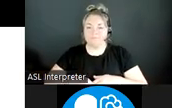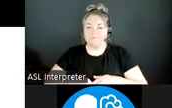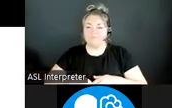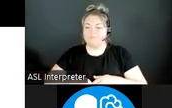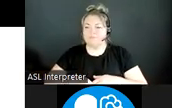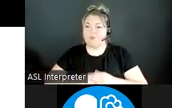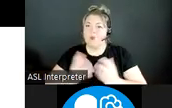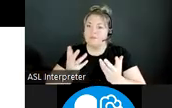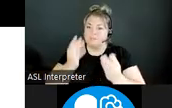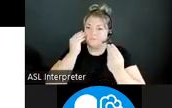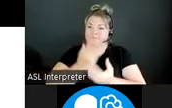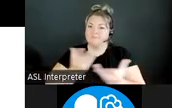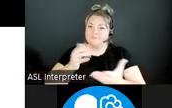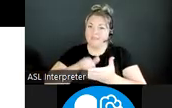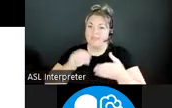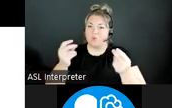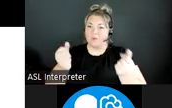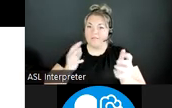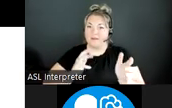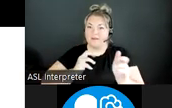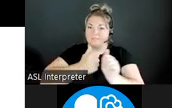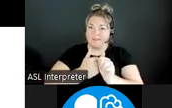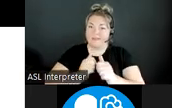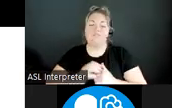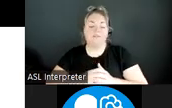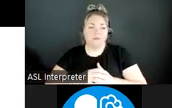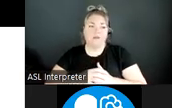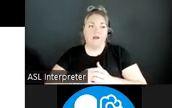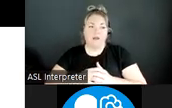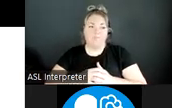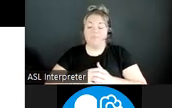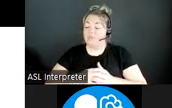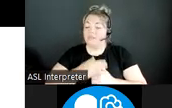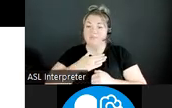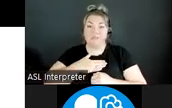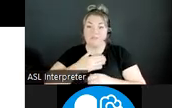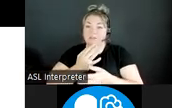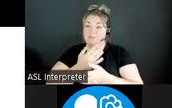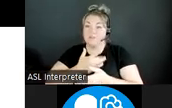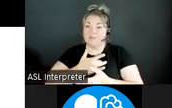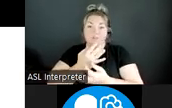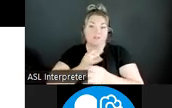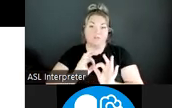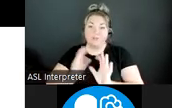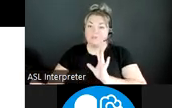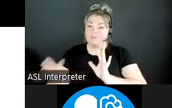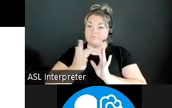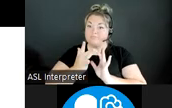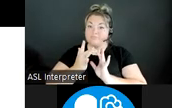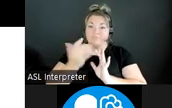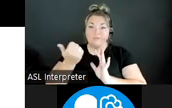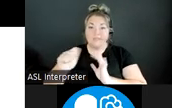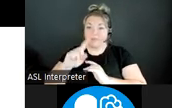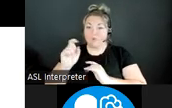wanted to give you all that quick update, and you're free to reach out to me with any questions regarding that.